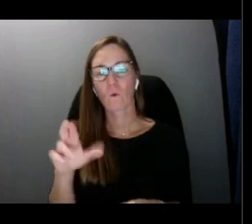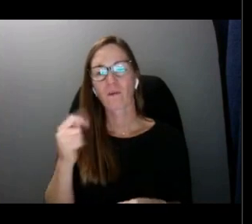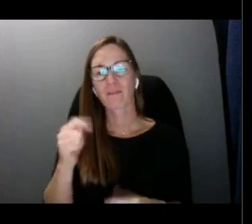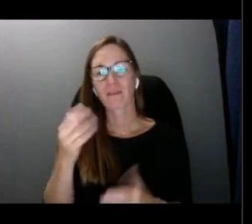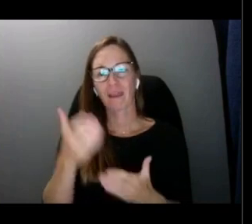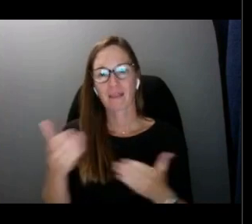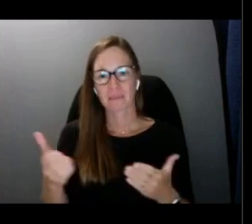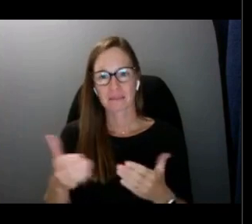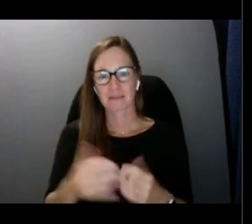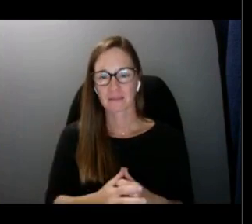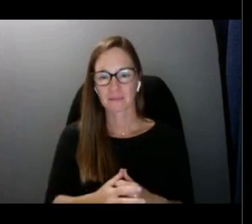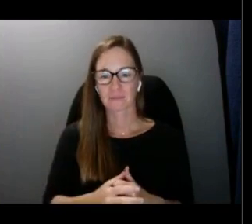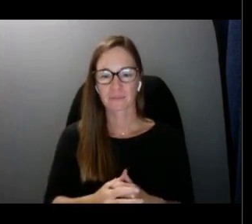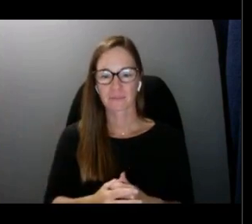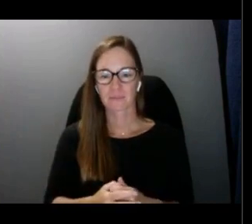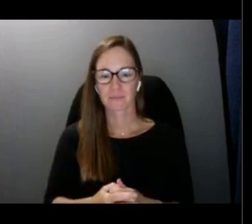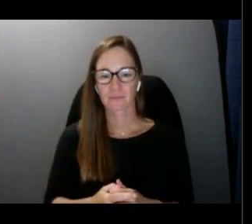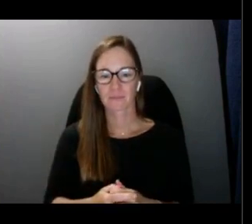elements.